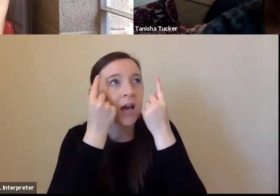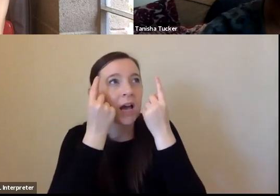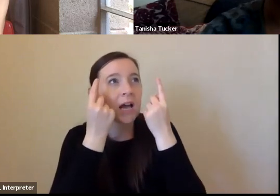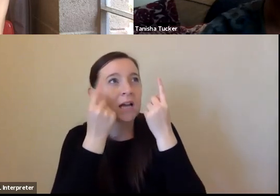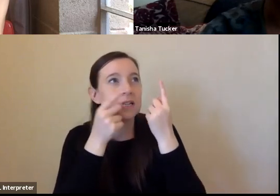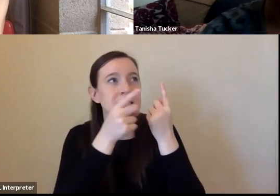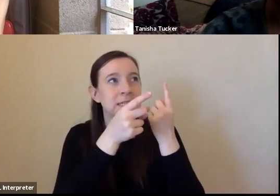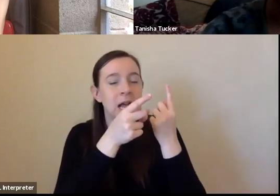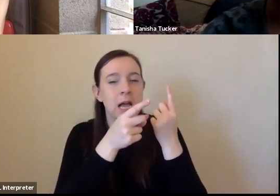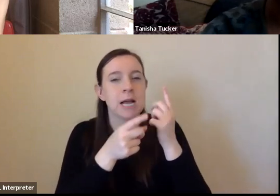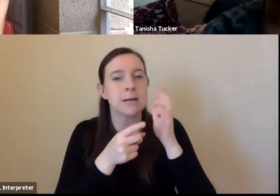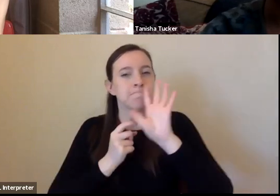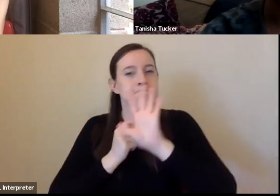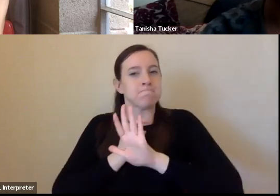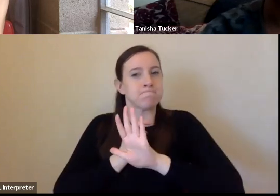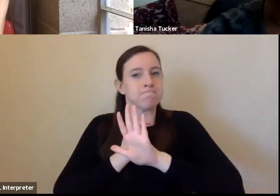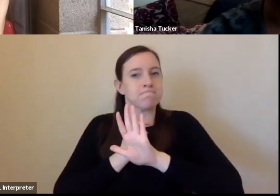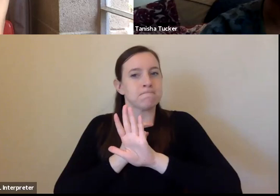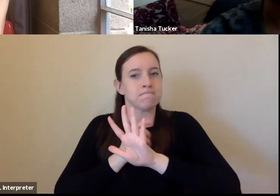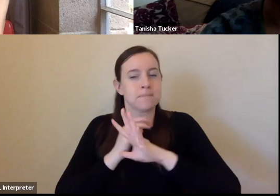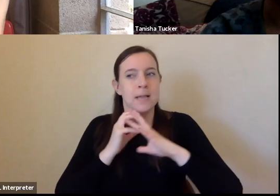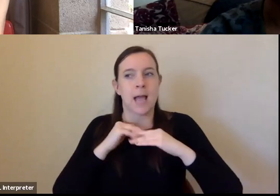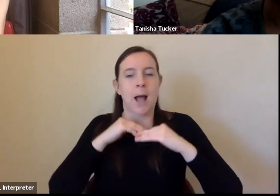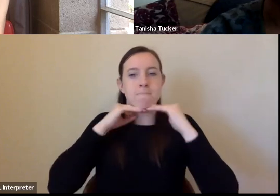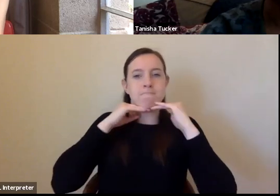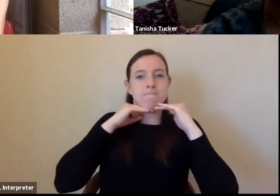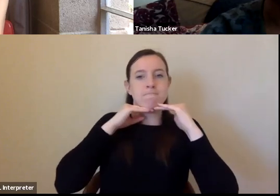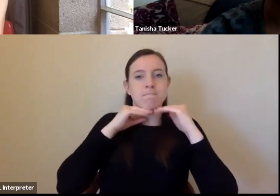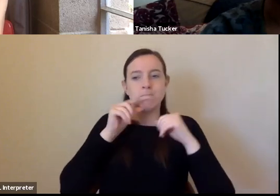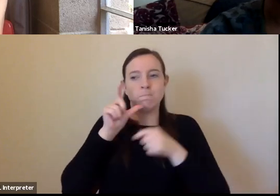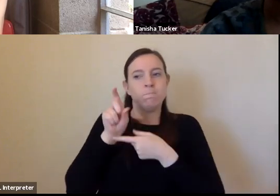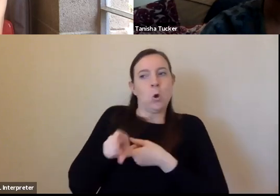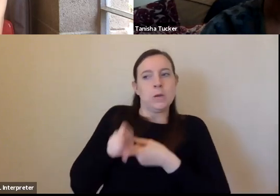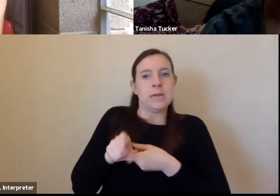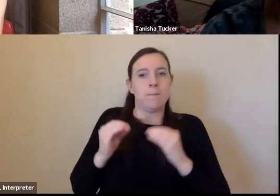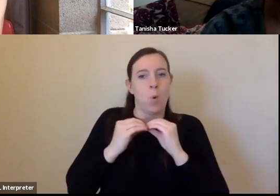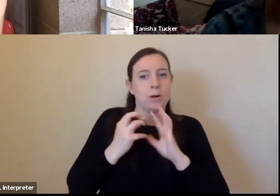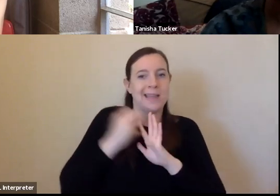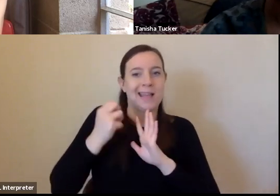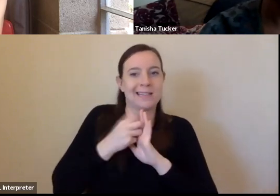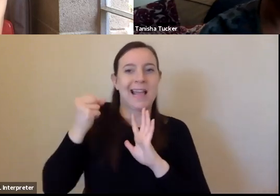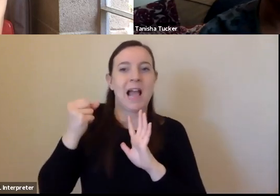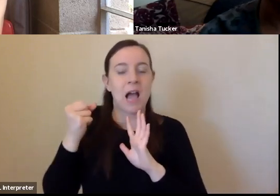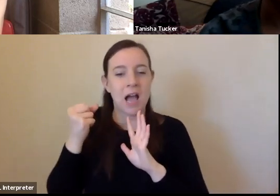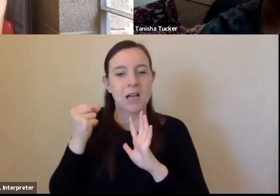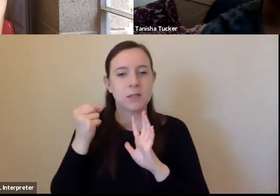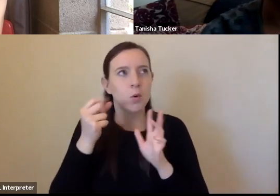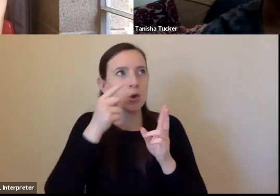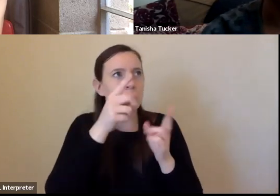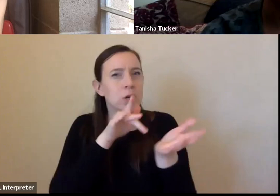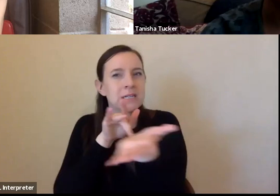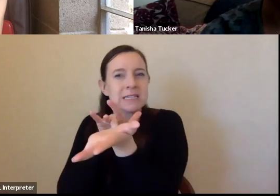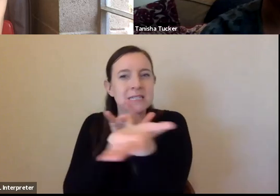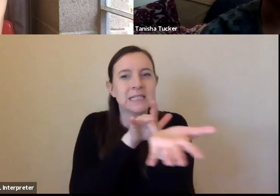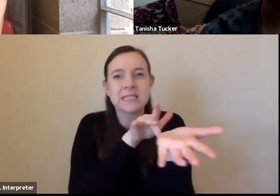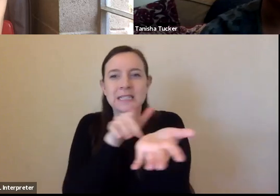them. And I think as we've seen with this kind of 2020, it's kind of telling us a lot about